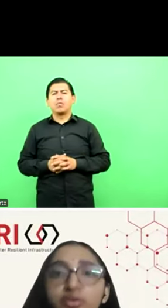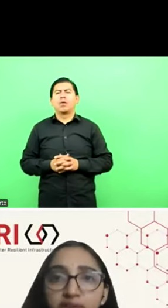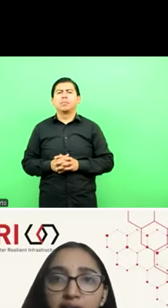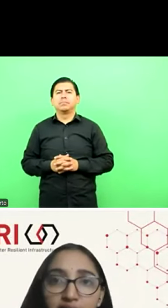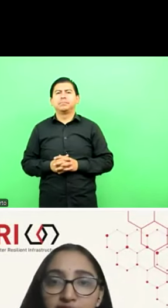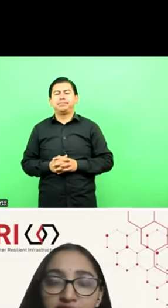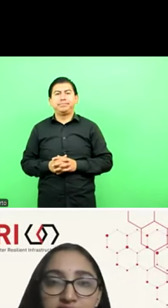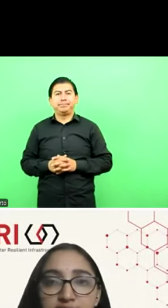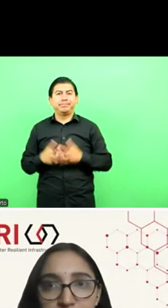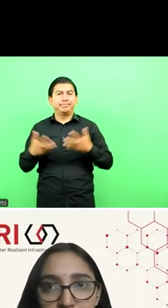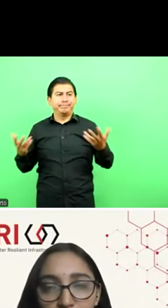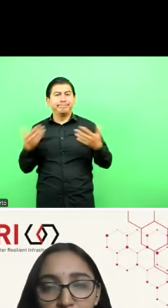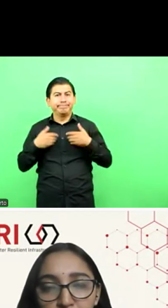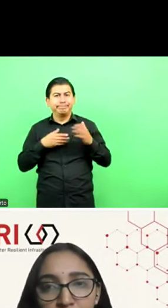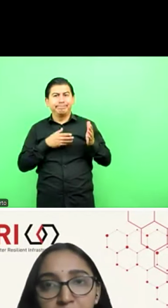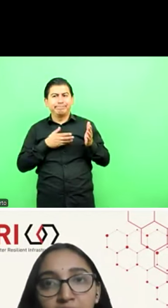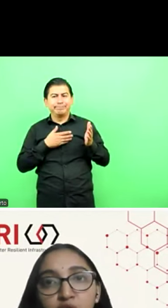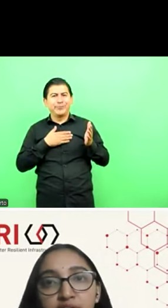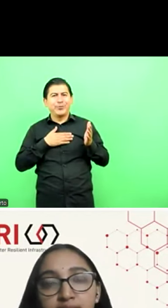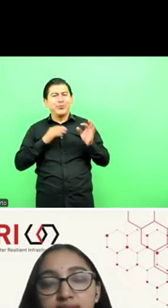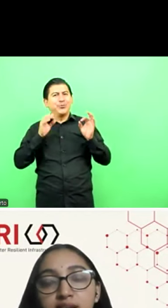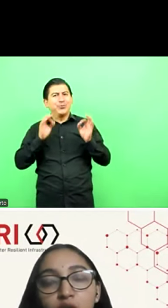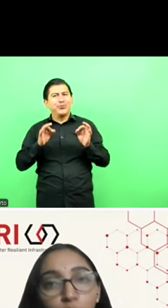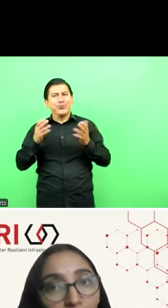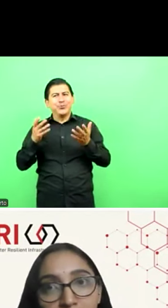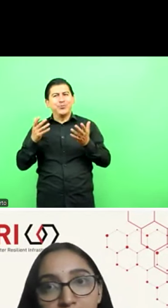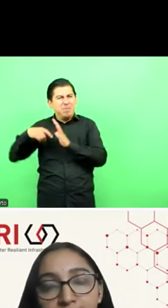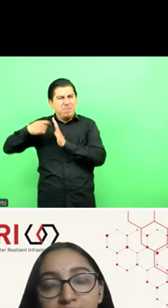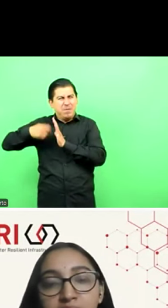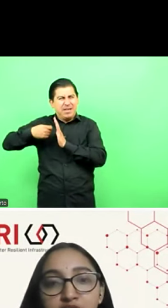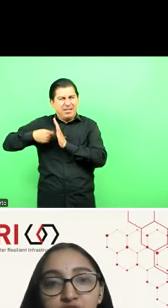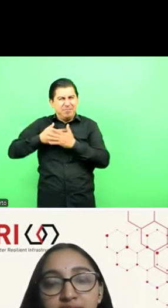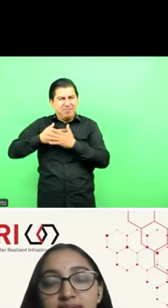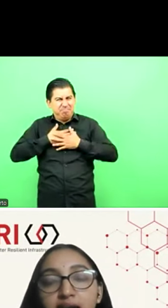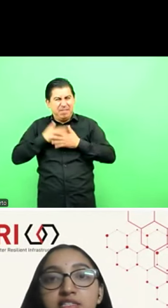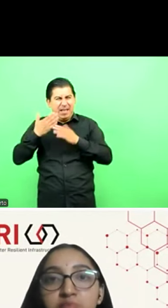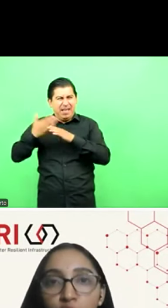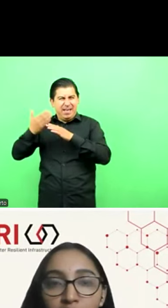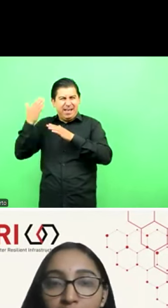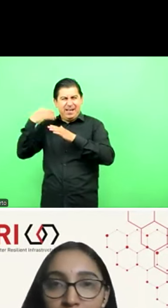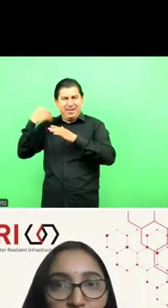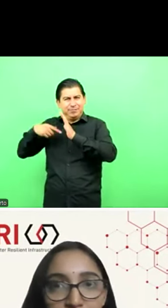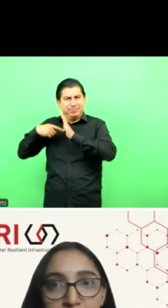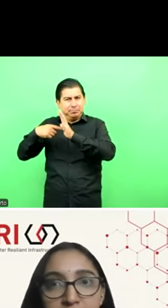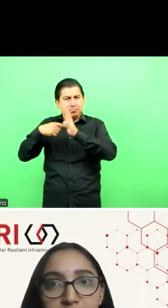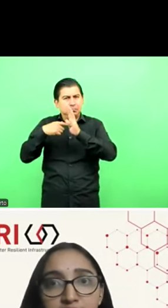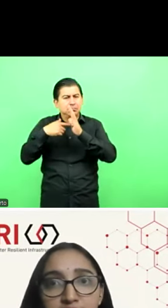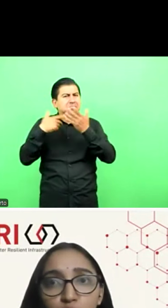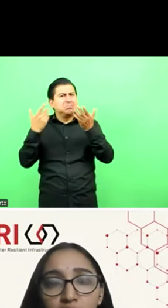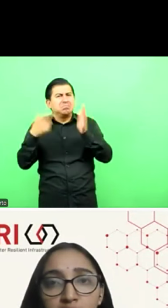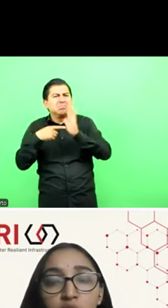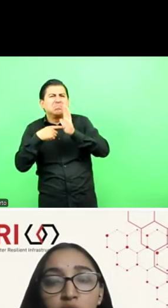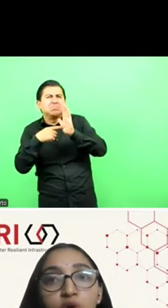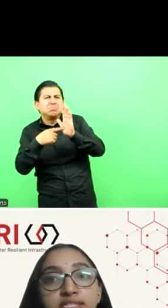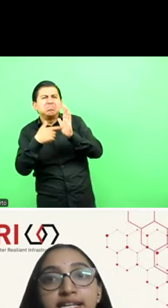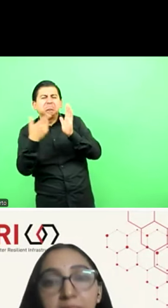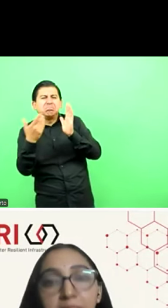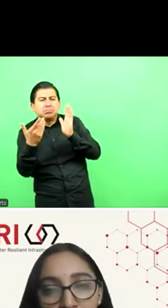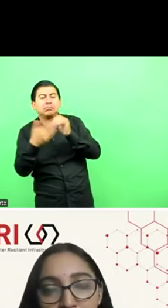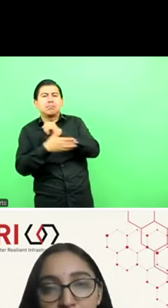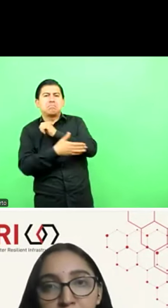what we have emphasized is our program prioritized the low and middle income countries and small island development states who are